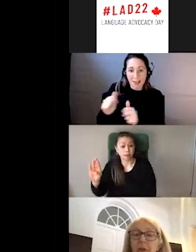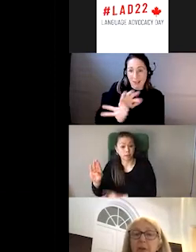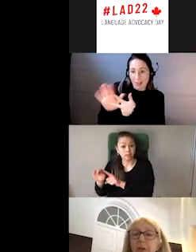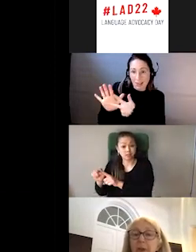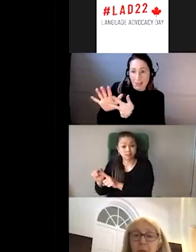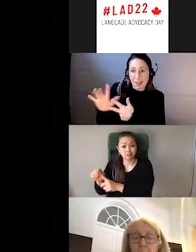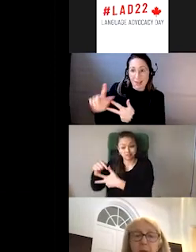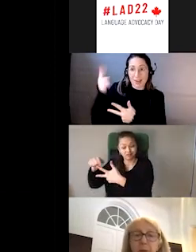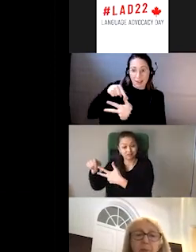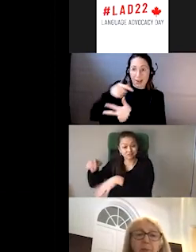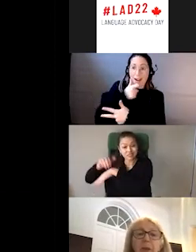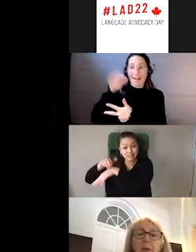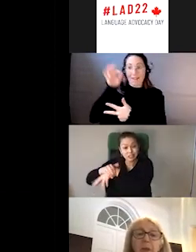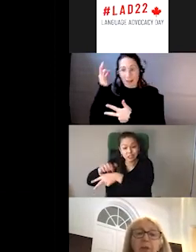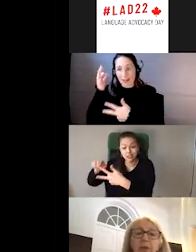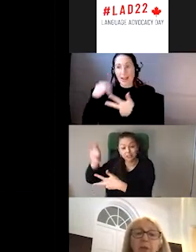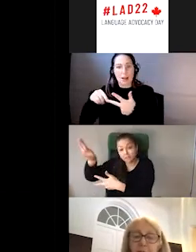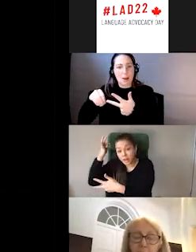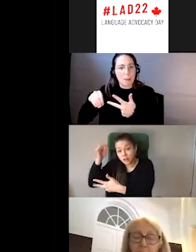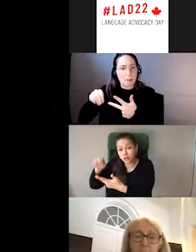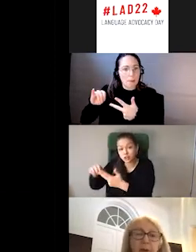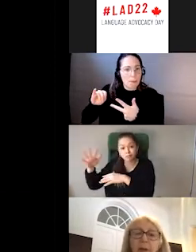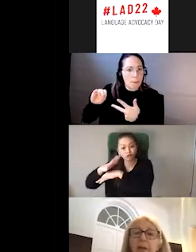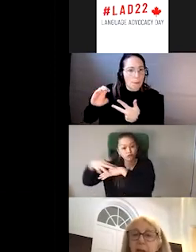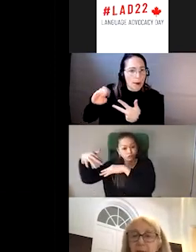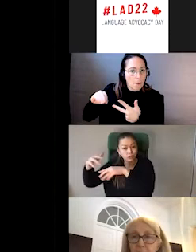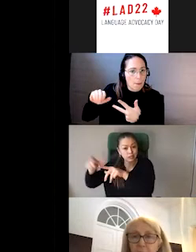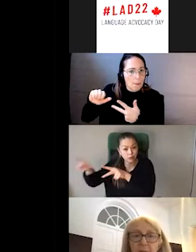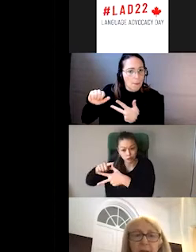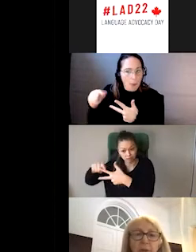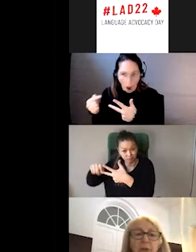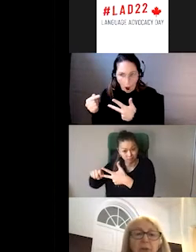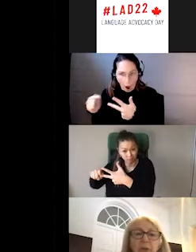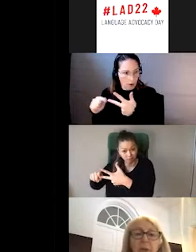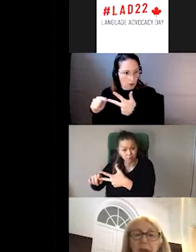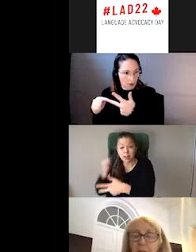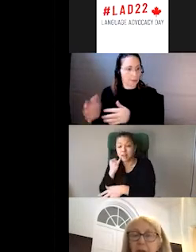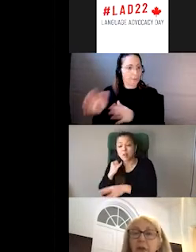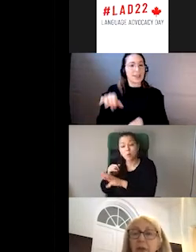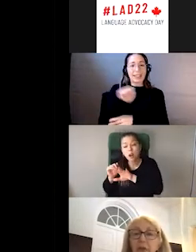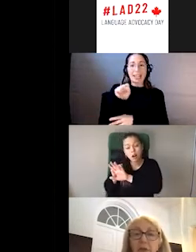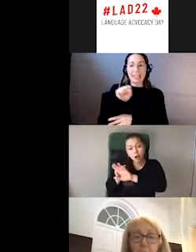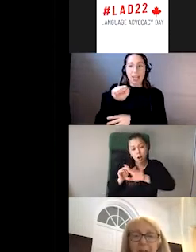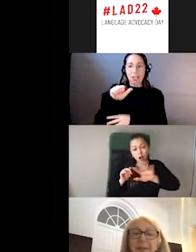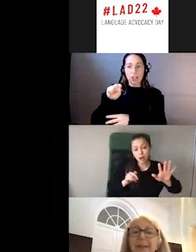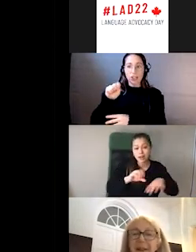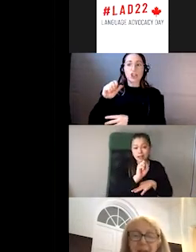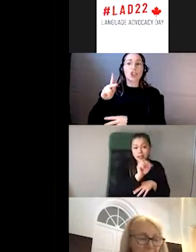French, and Mi'kmaq, whereas in Saskatchewan, the largest 3 languages are English,